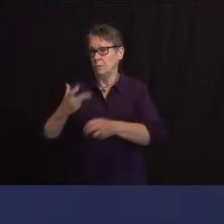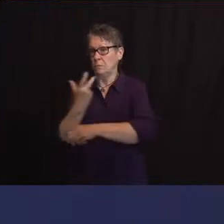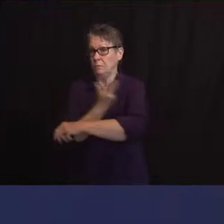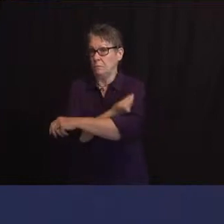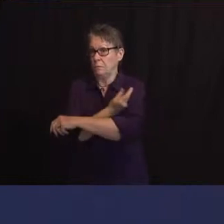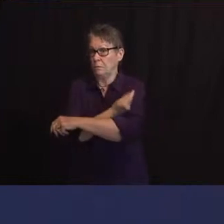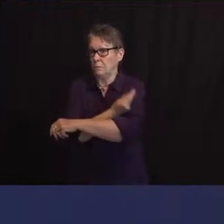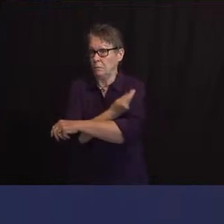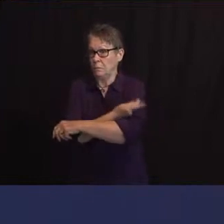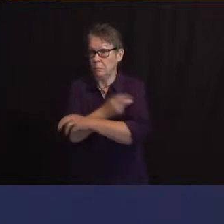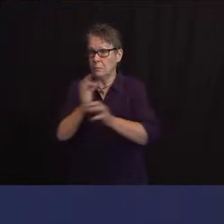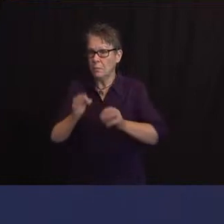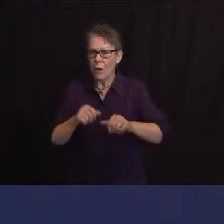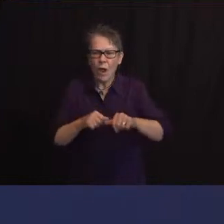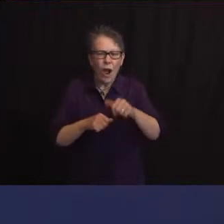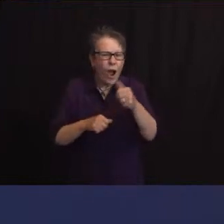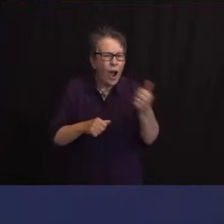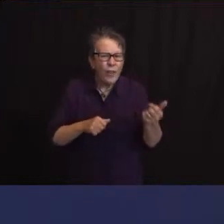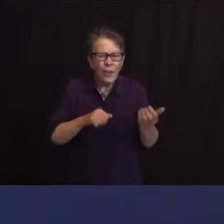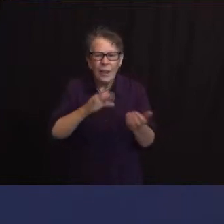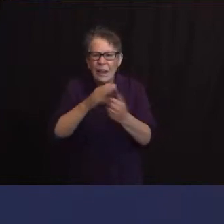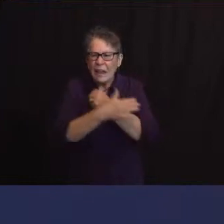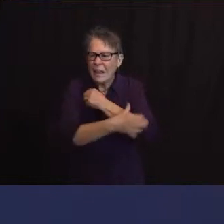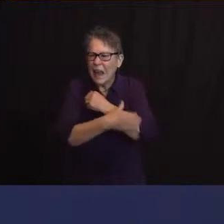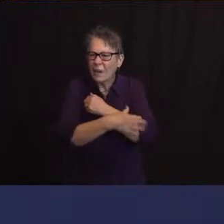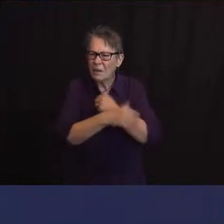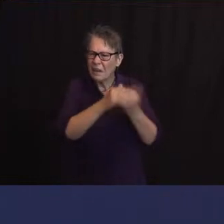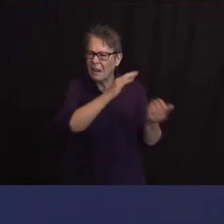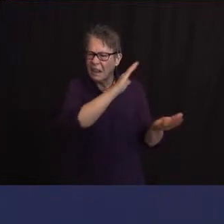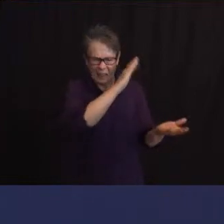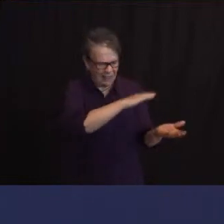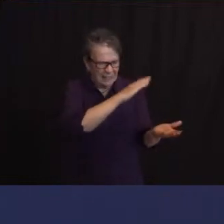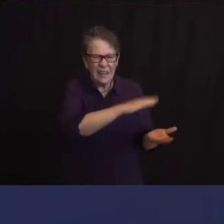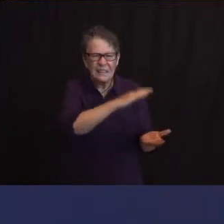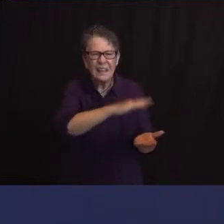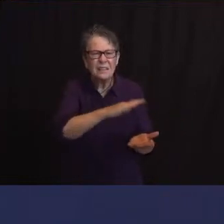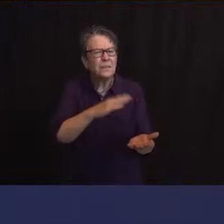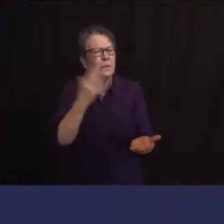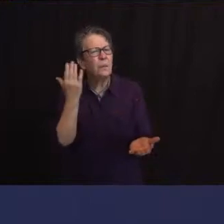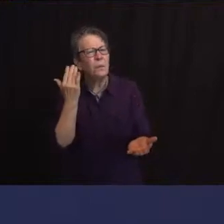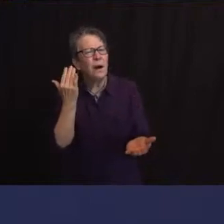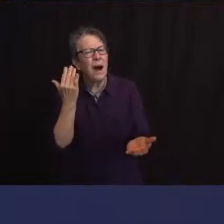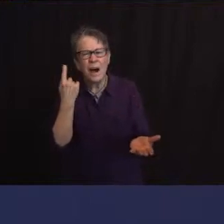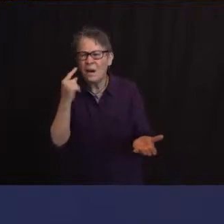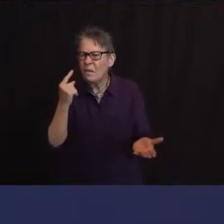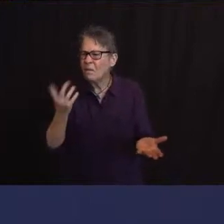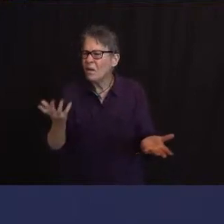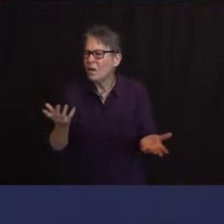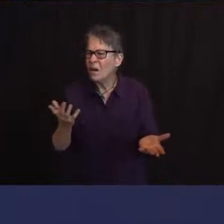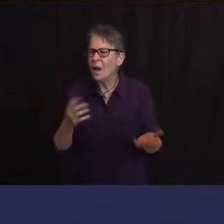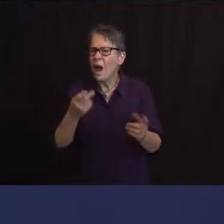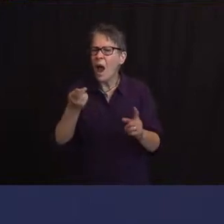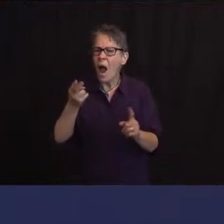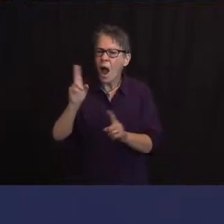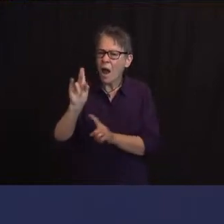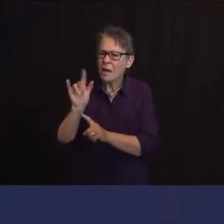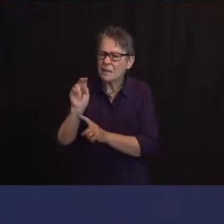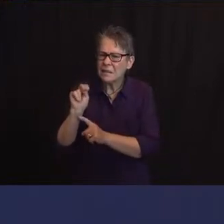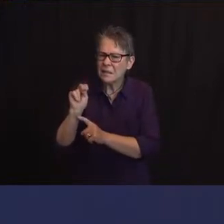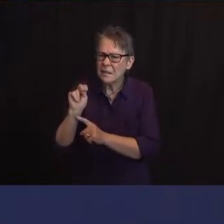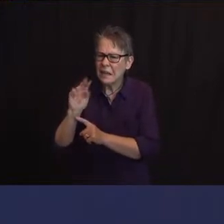is smaller for elderly vaccinated population according to CDC numbers published yesterday. Why did Hudson get so few doses?